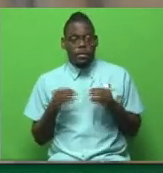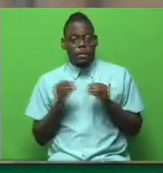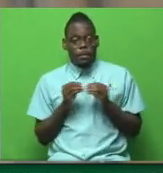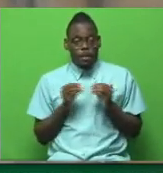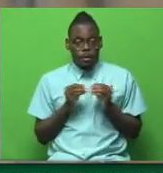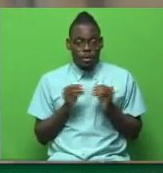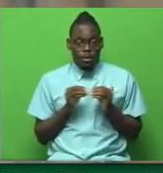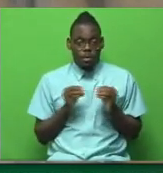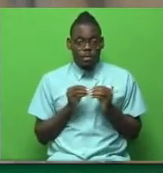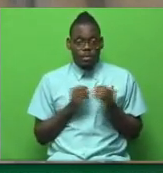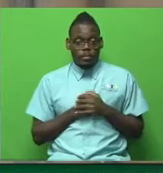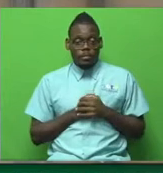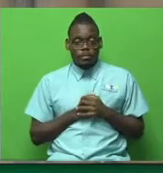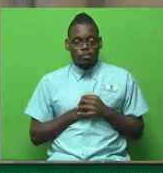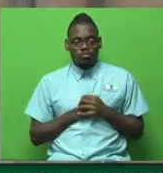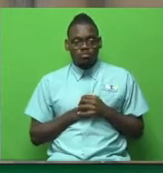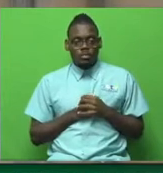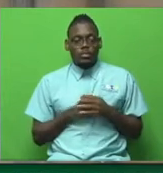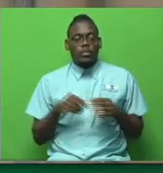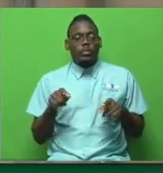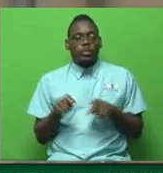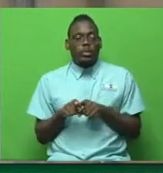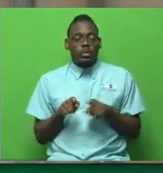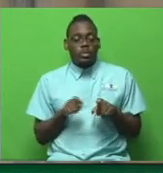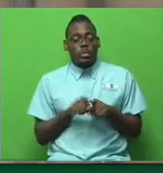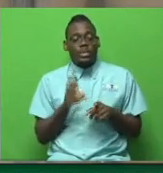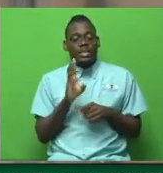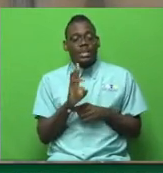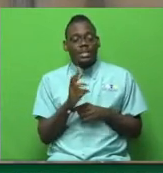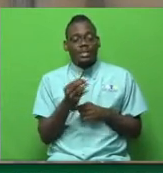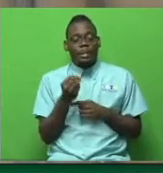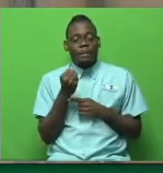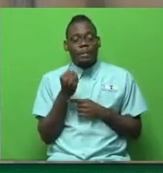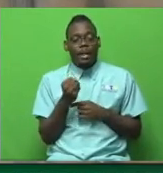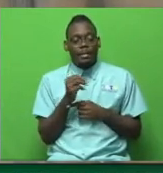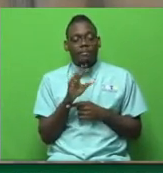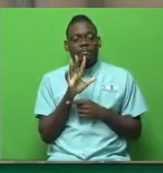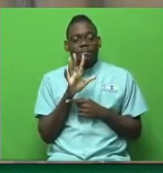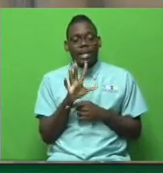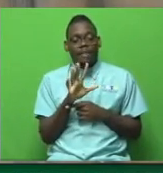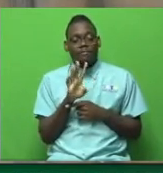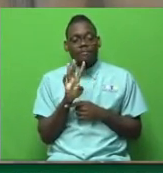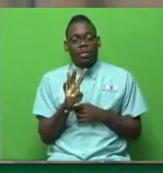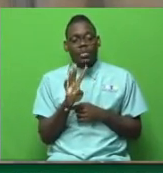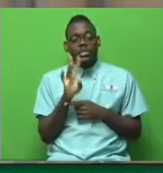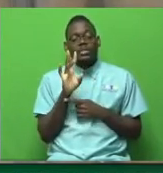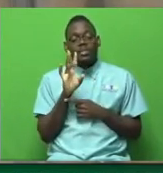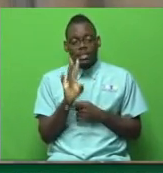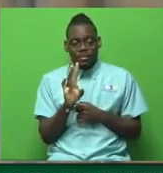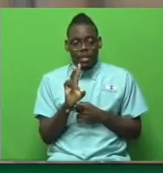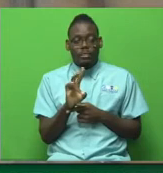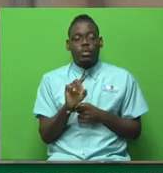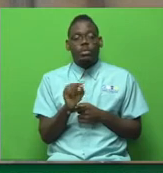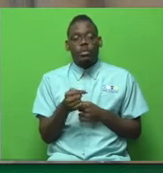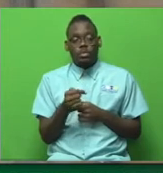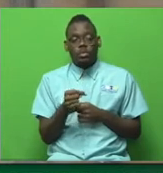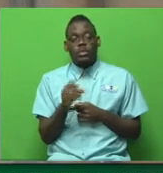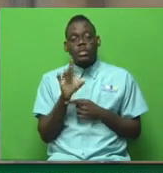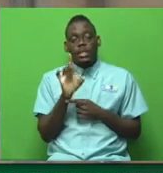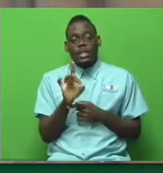unfortunately 6 million 547 878 deaths